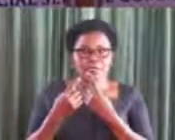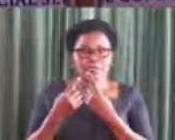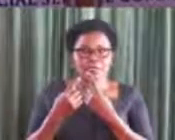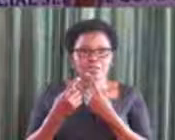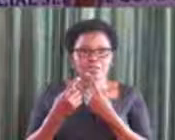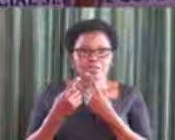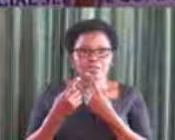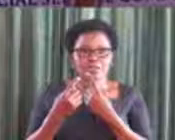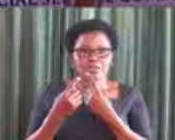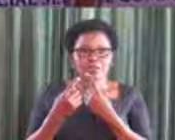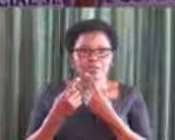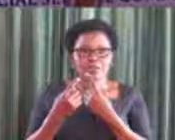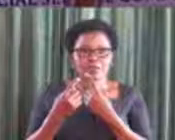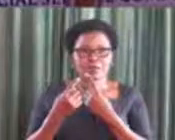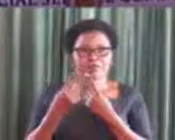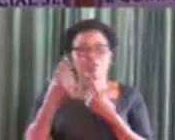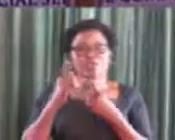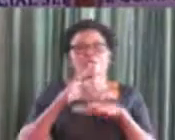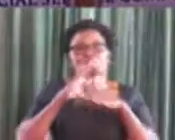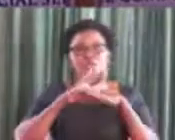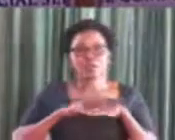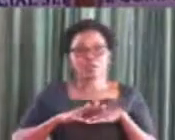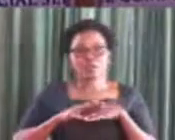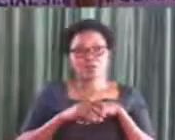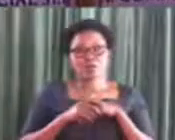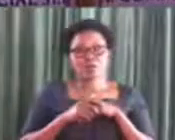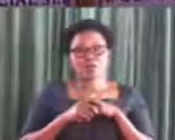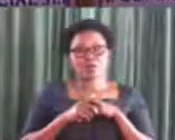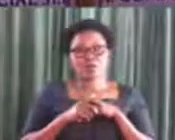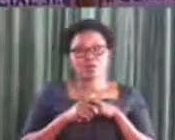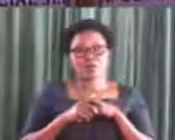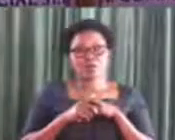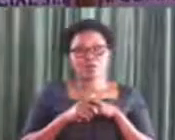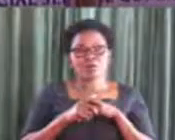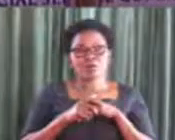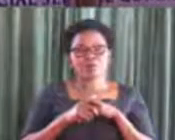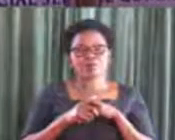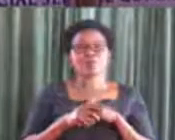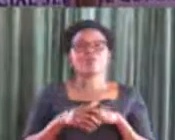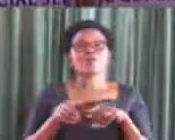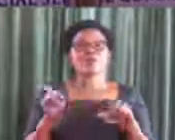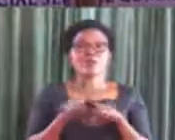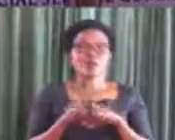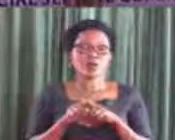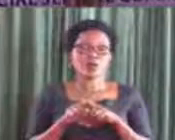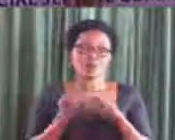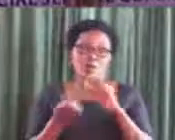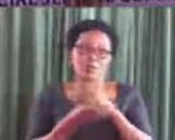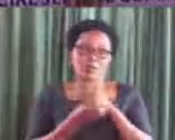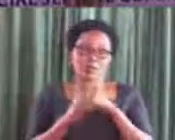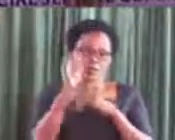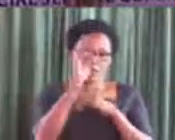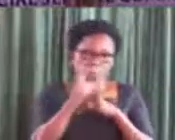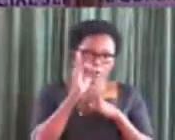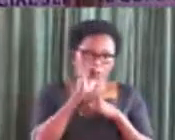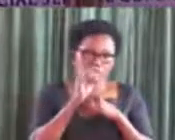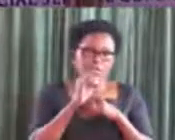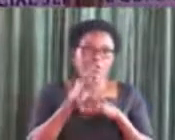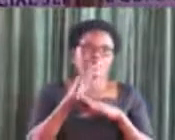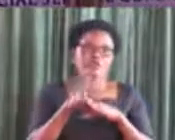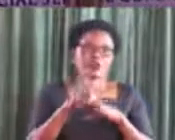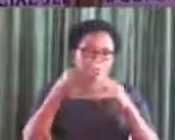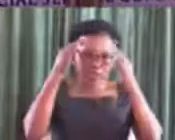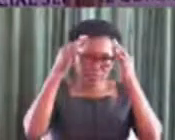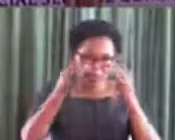Yes. It is settled. And their advisory opinion is binding. From the decisions I have seen